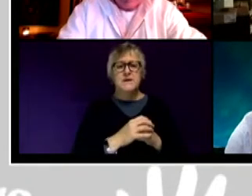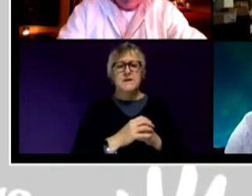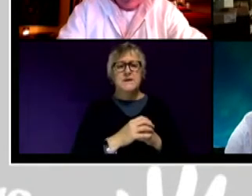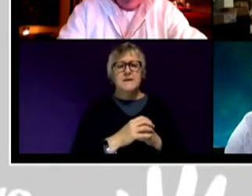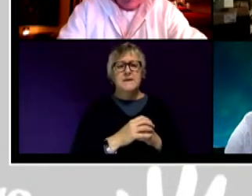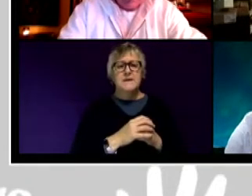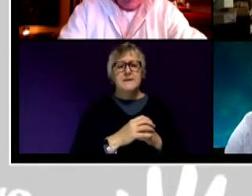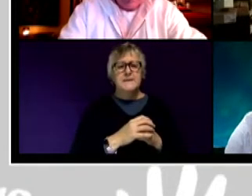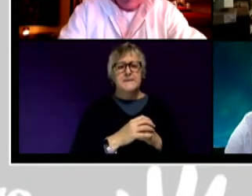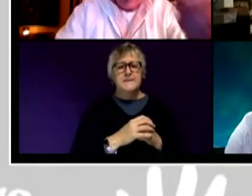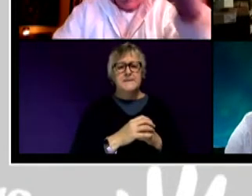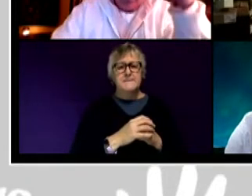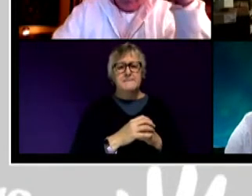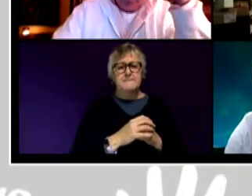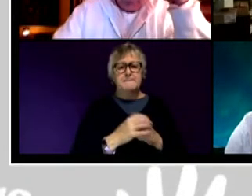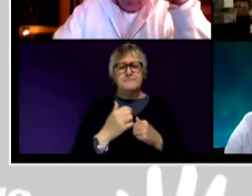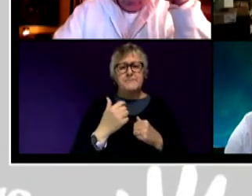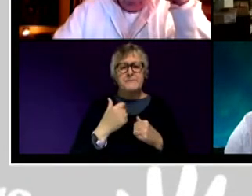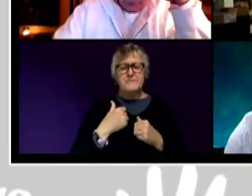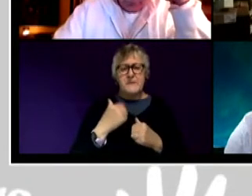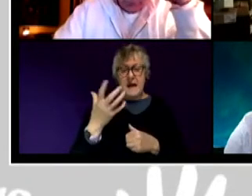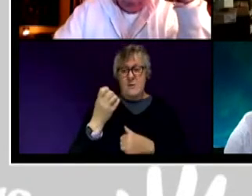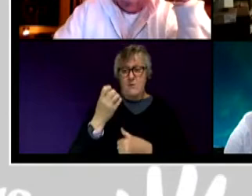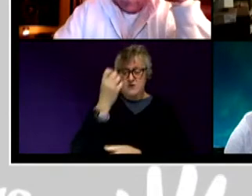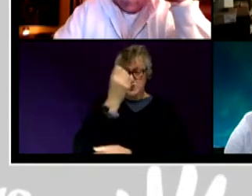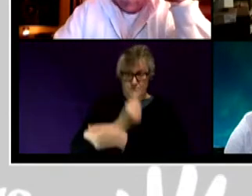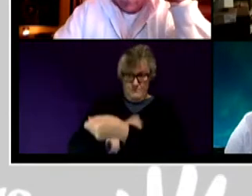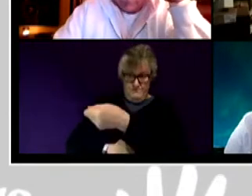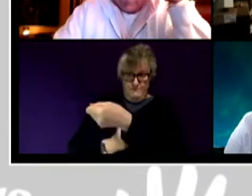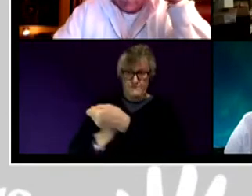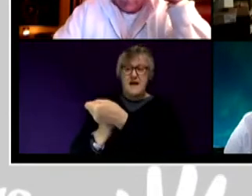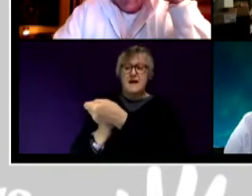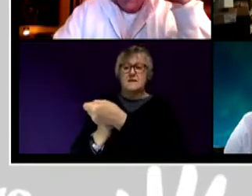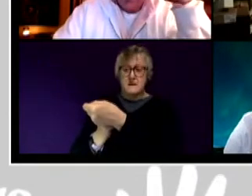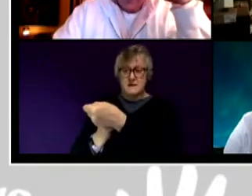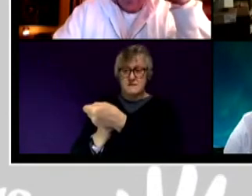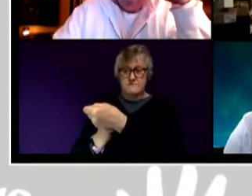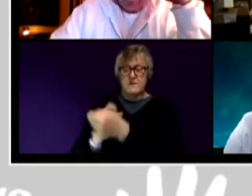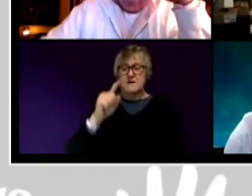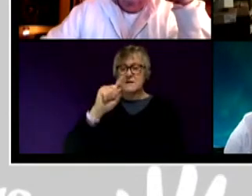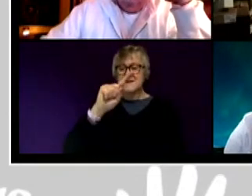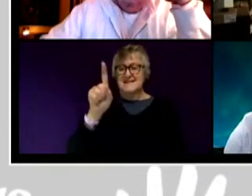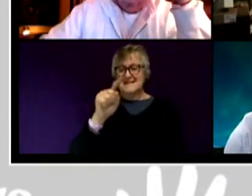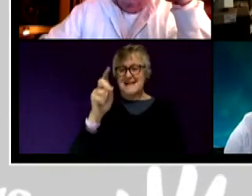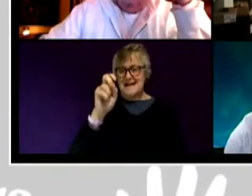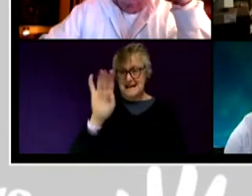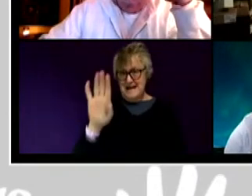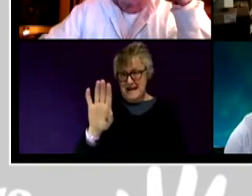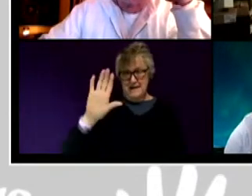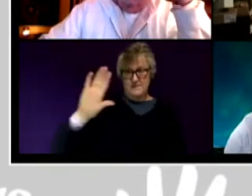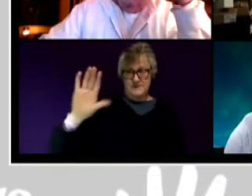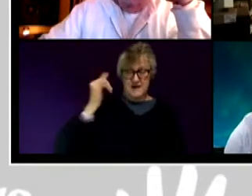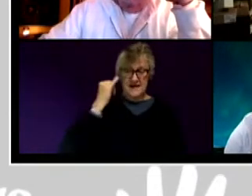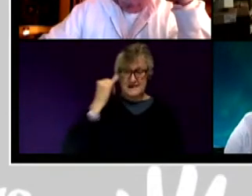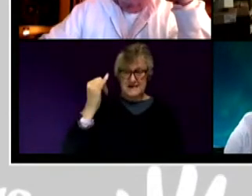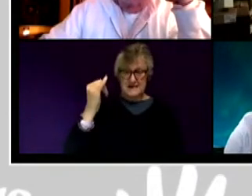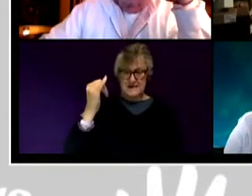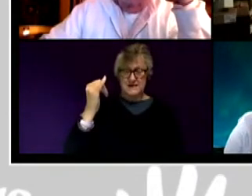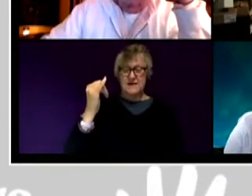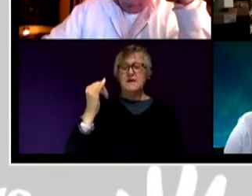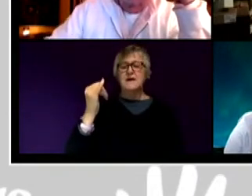up Zainab's ideas and make this a section at our steering committee